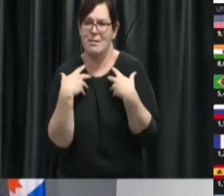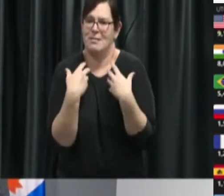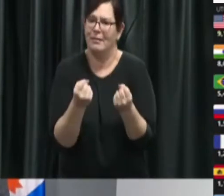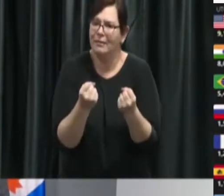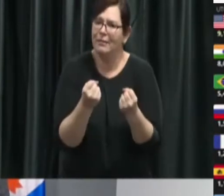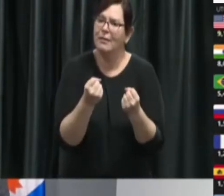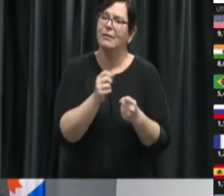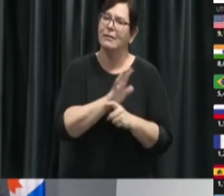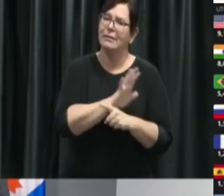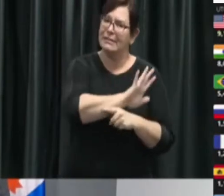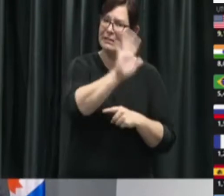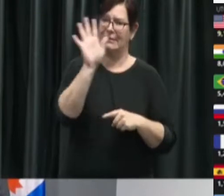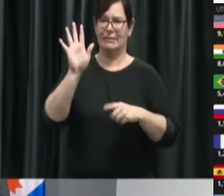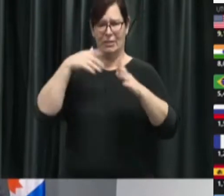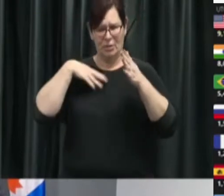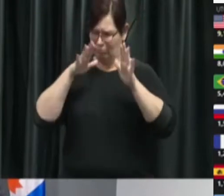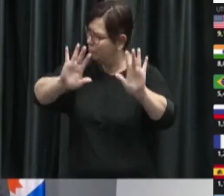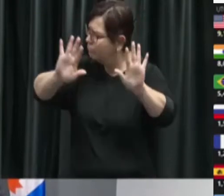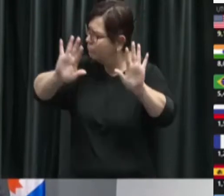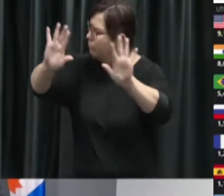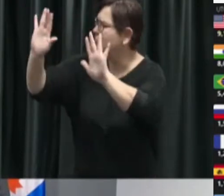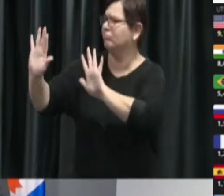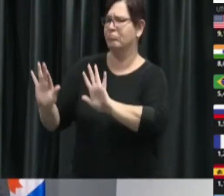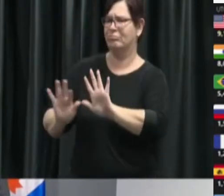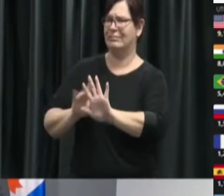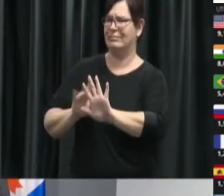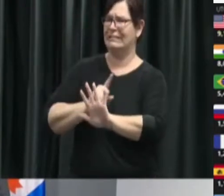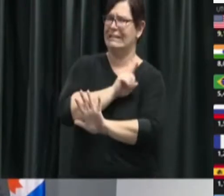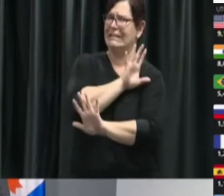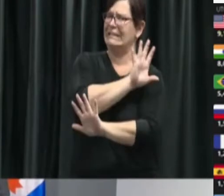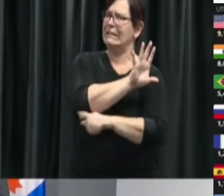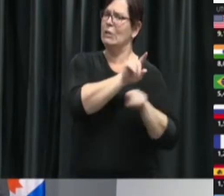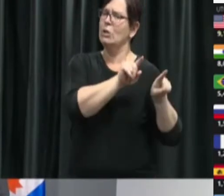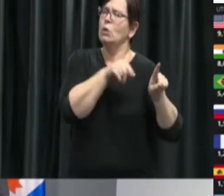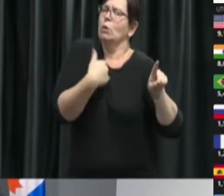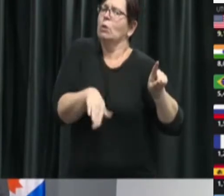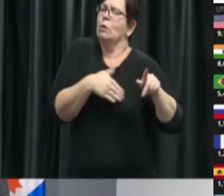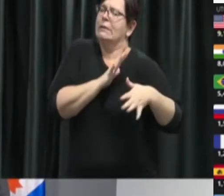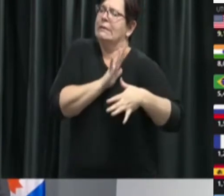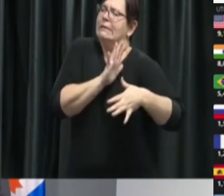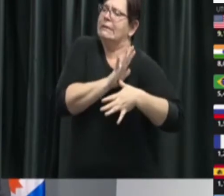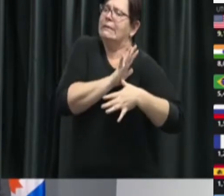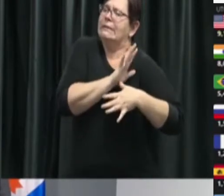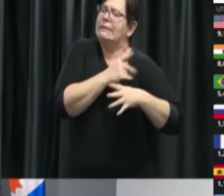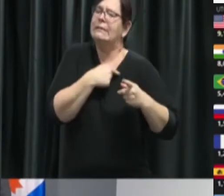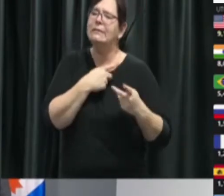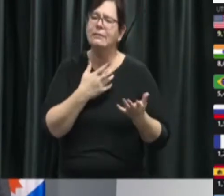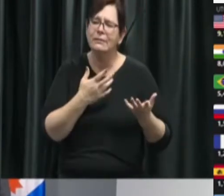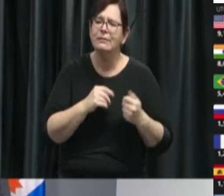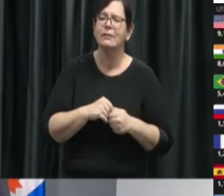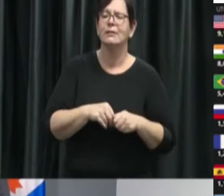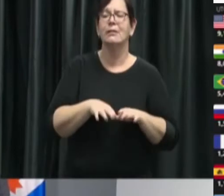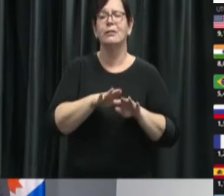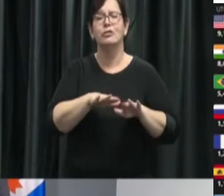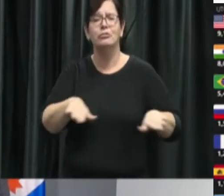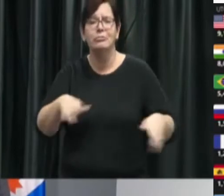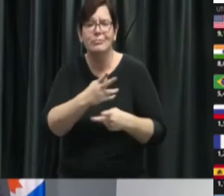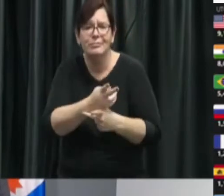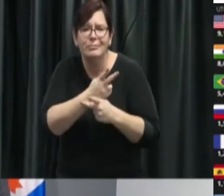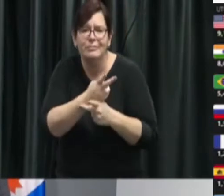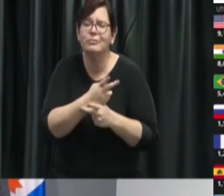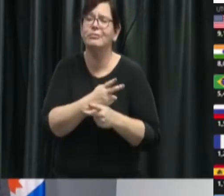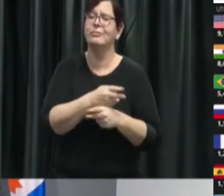city providing additional funding and in-person mentor visits to childcare operators in the Northwest area of the city, as well as other COVID-19